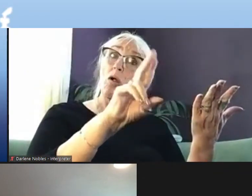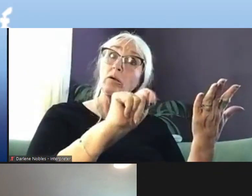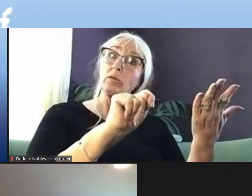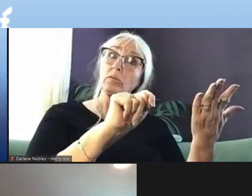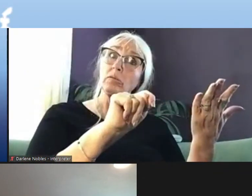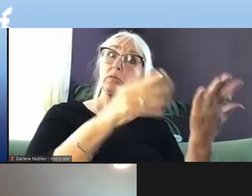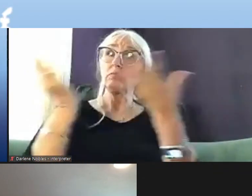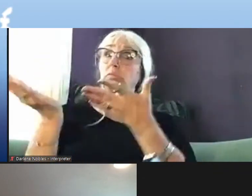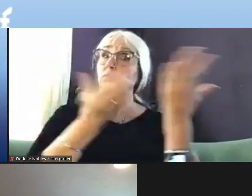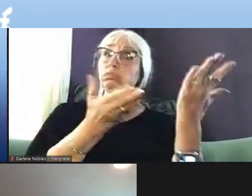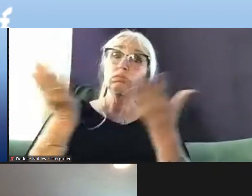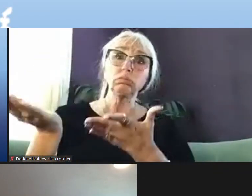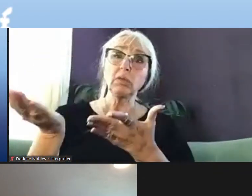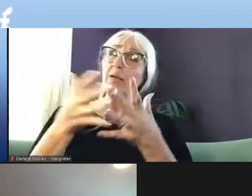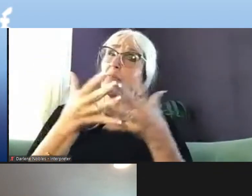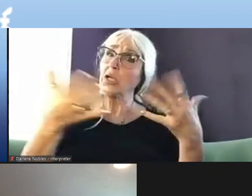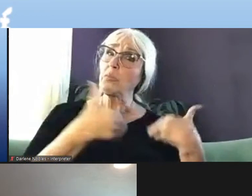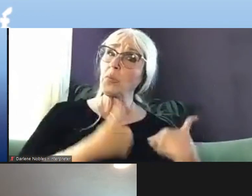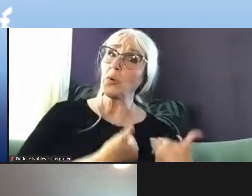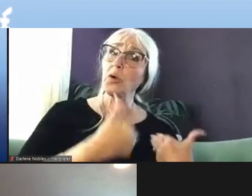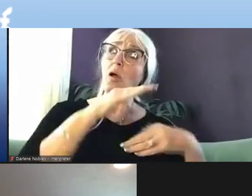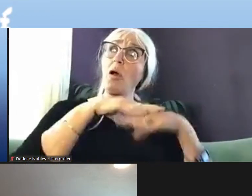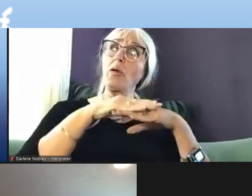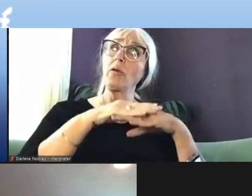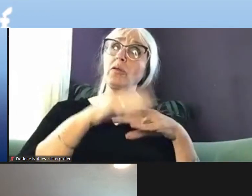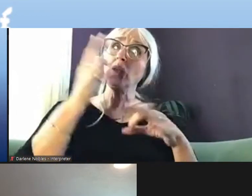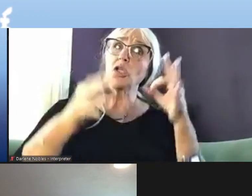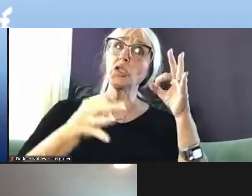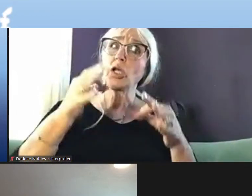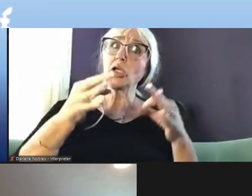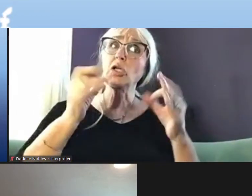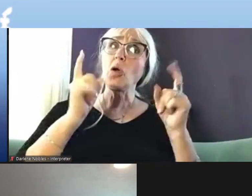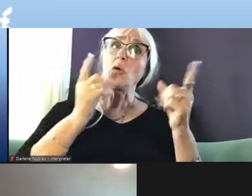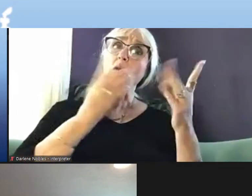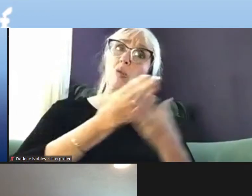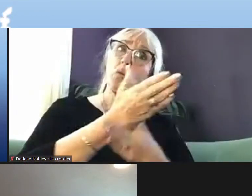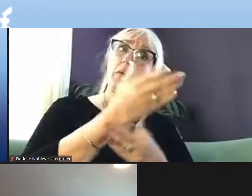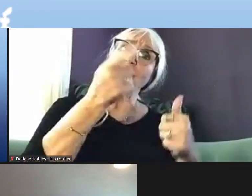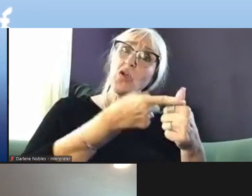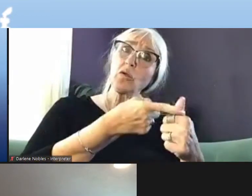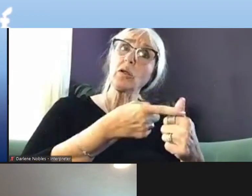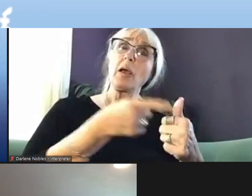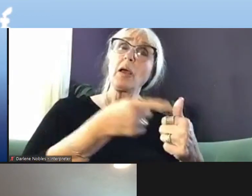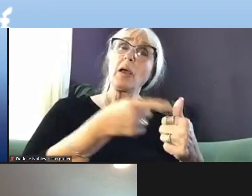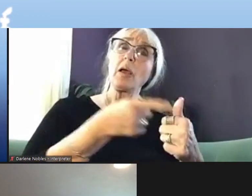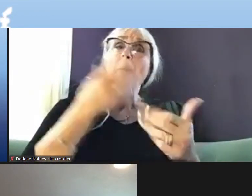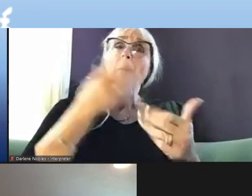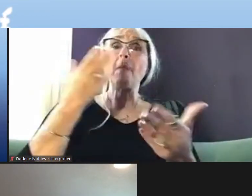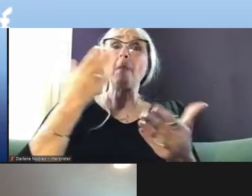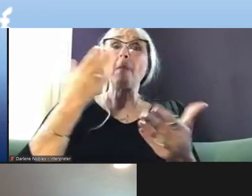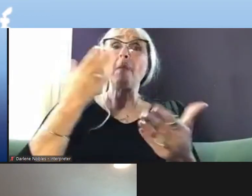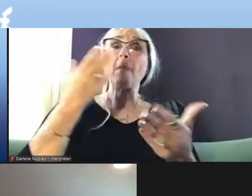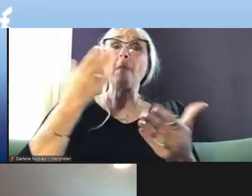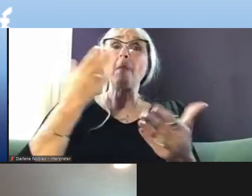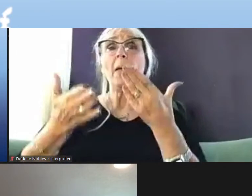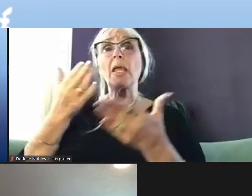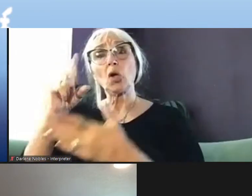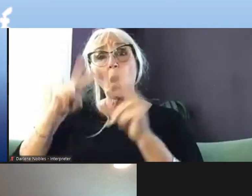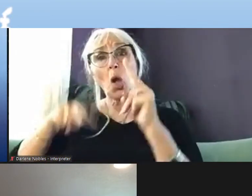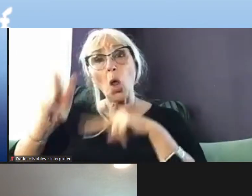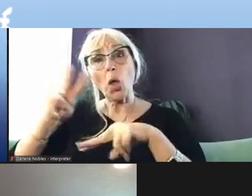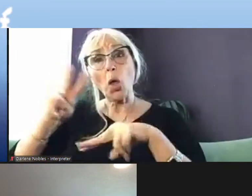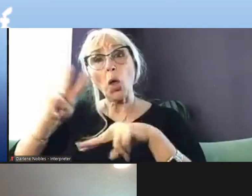put an undue burden on the judge's office for everything to have to come through there first? If the consultants are going to look at it anyhow and